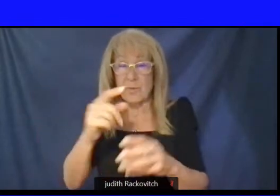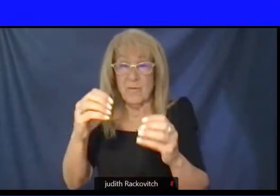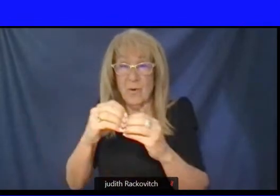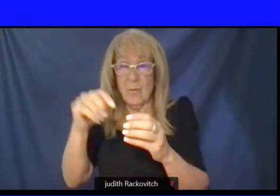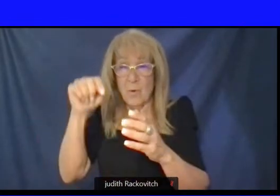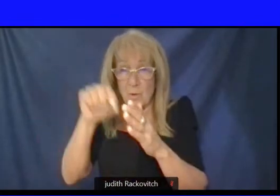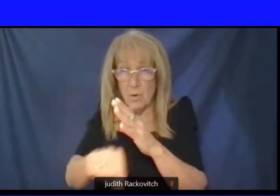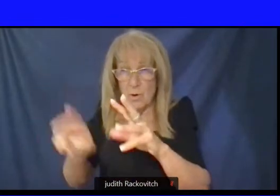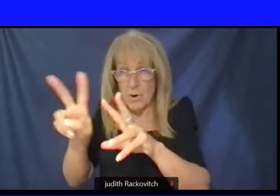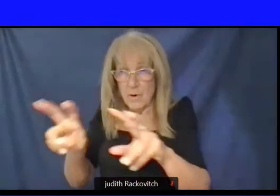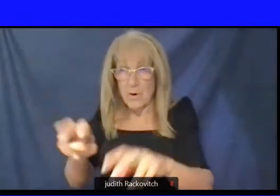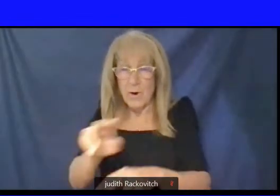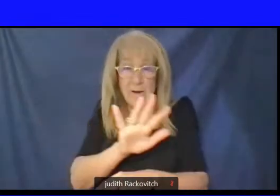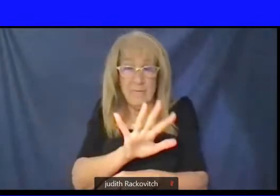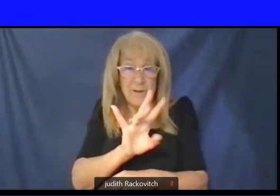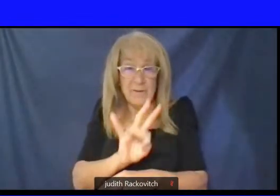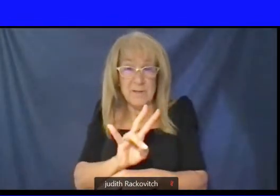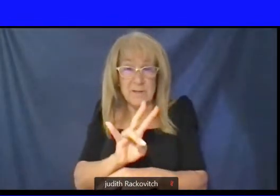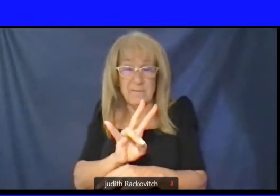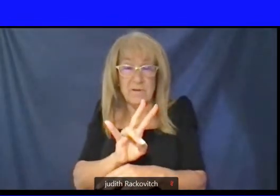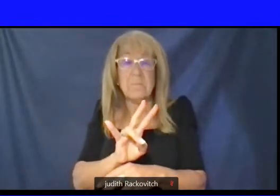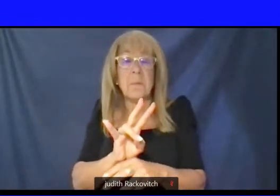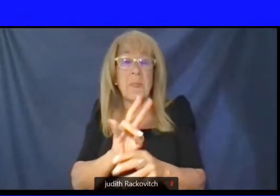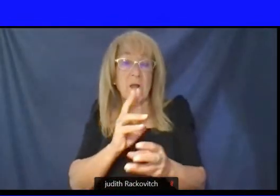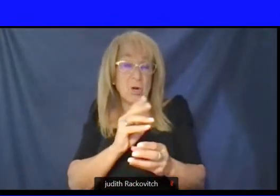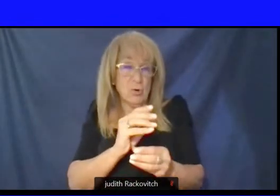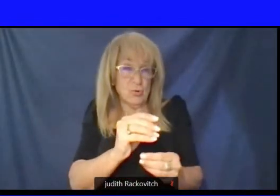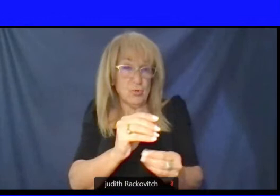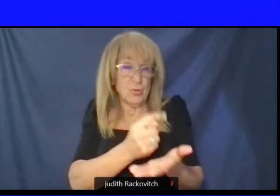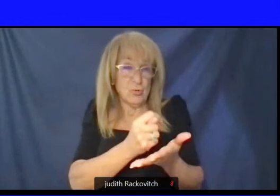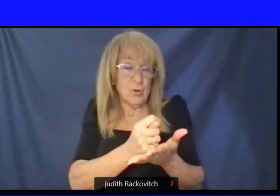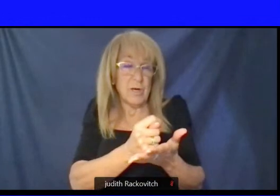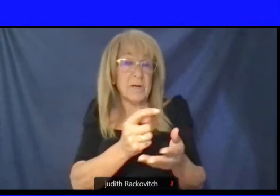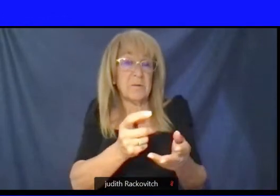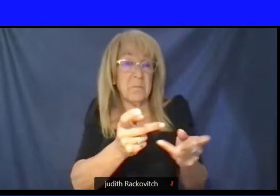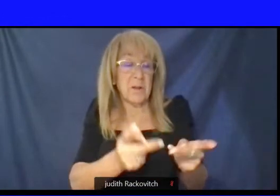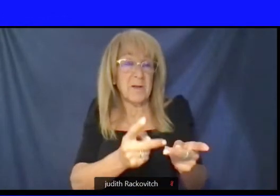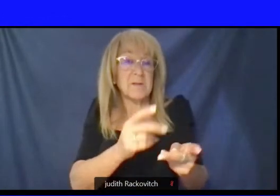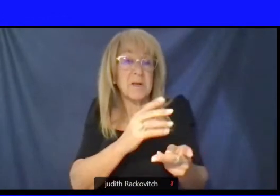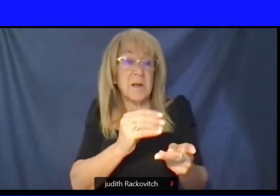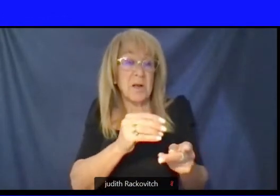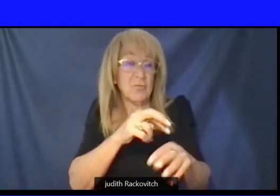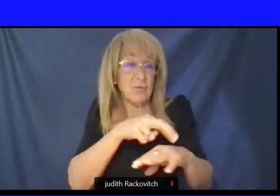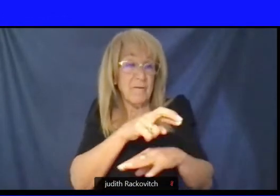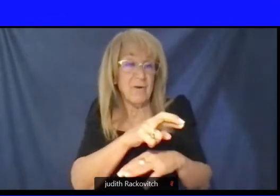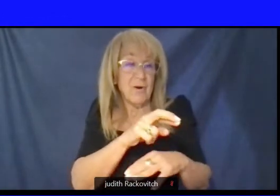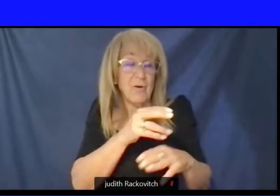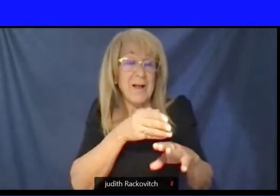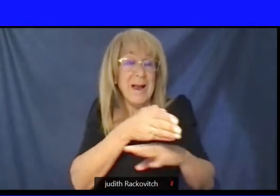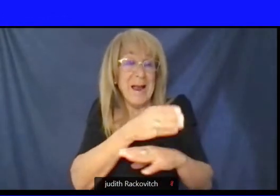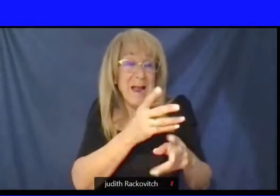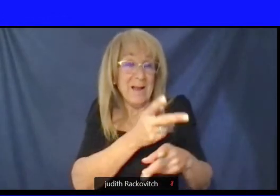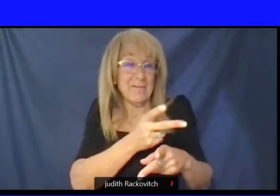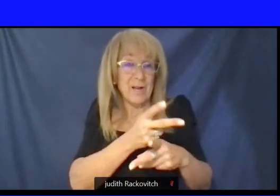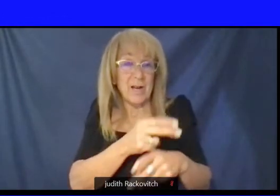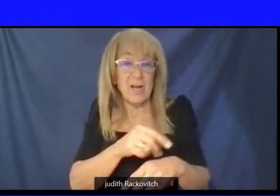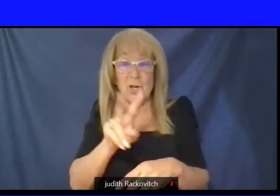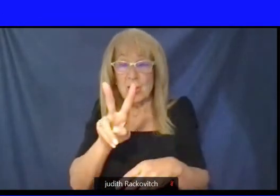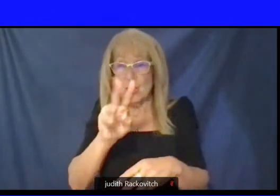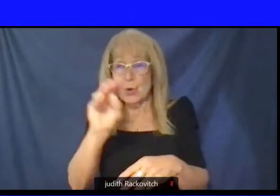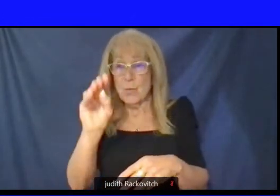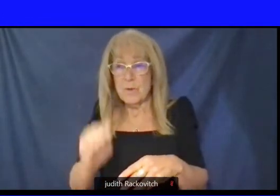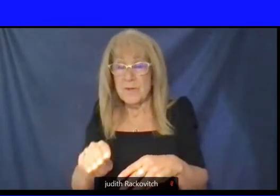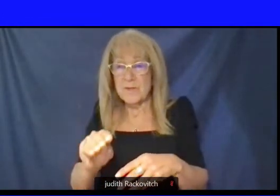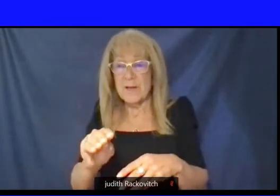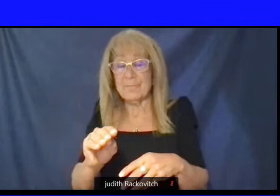there and referrals, and have a multi-access for people. We have a concierge line for people